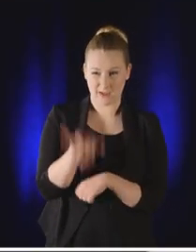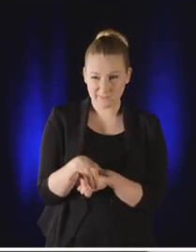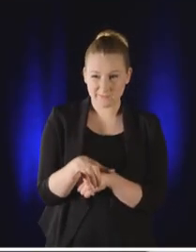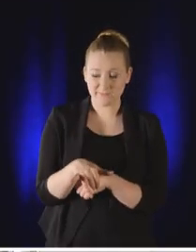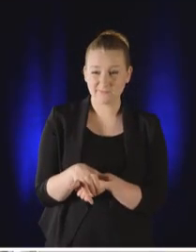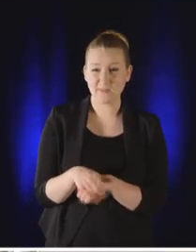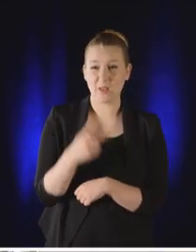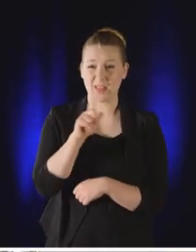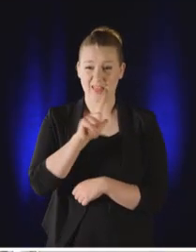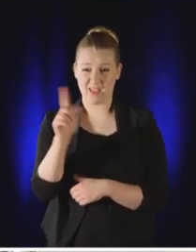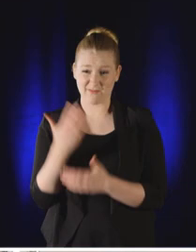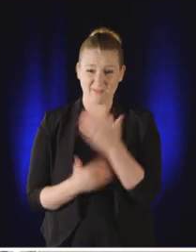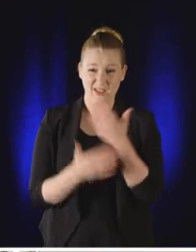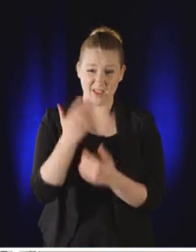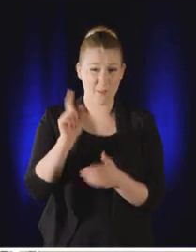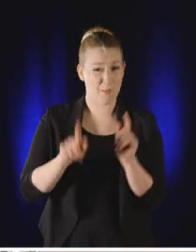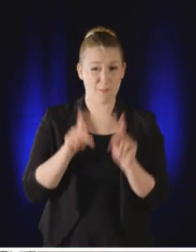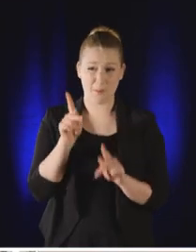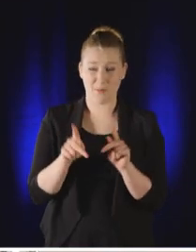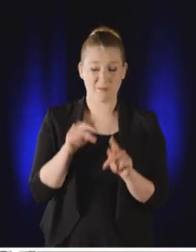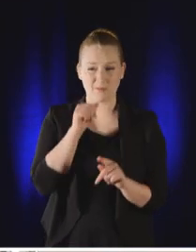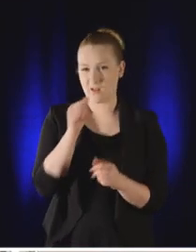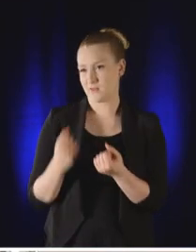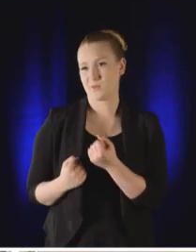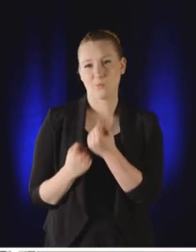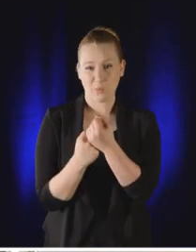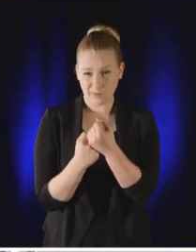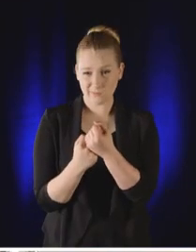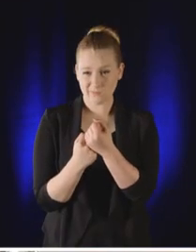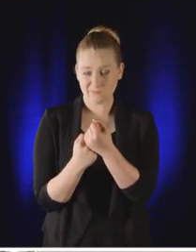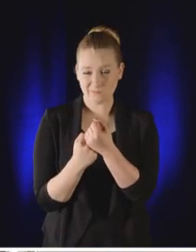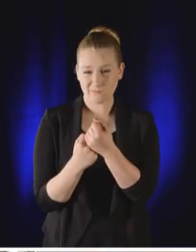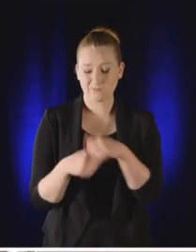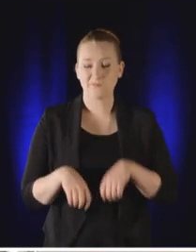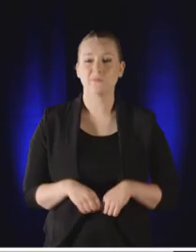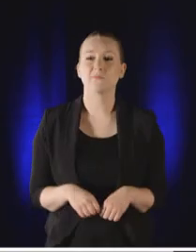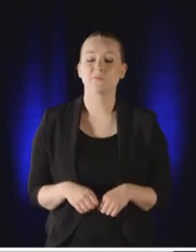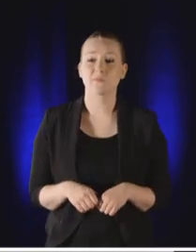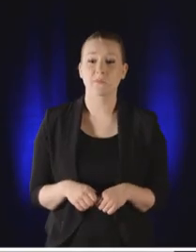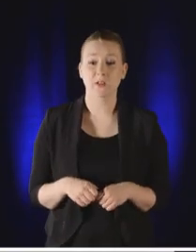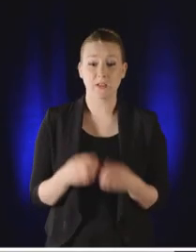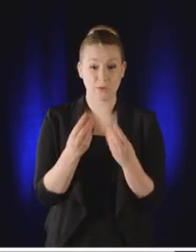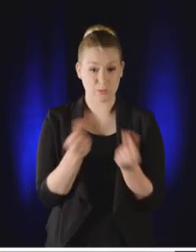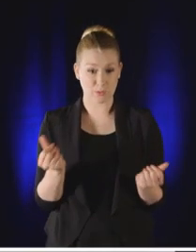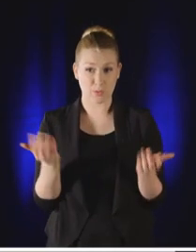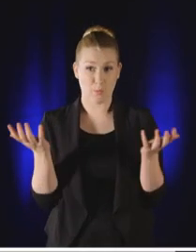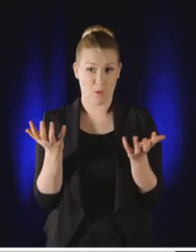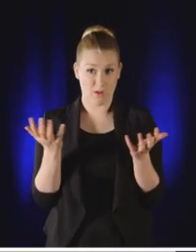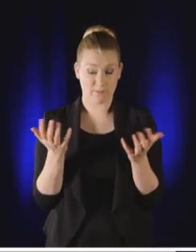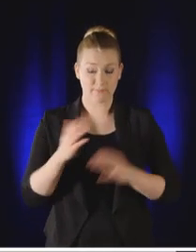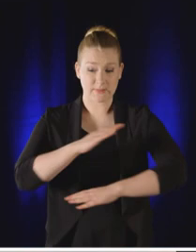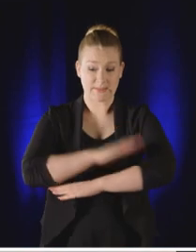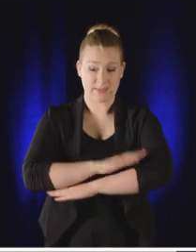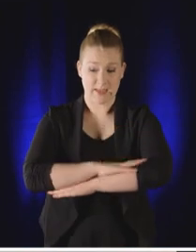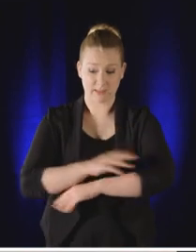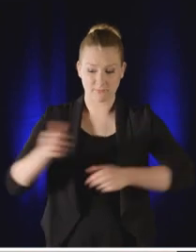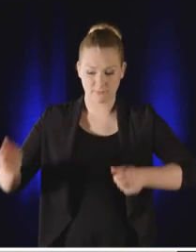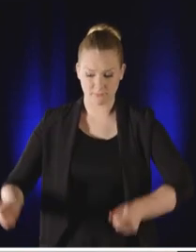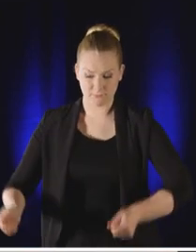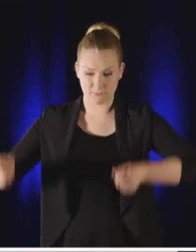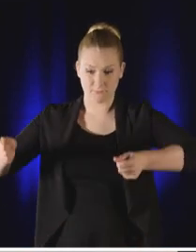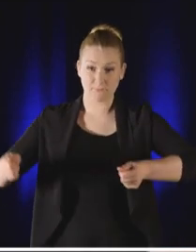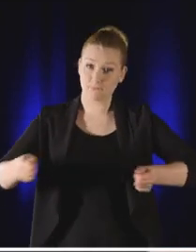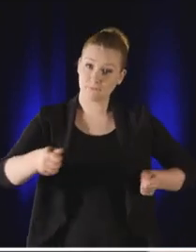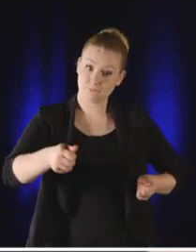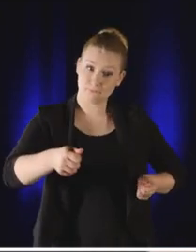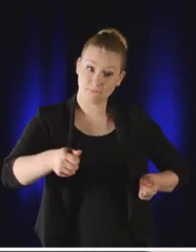especially on their arms. So I designed a device that would sit beneath the desk so that their desks could be moved to the